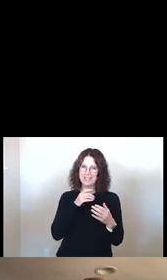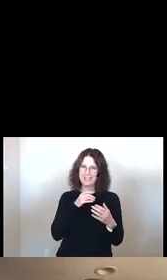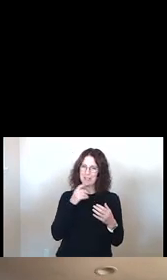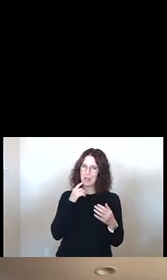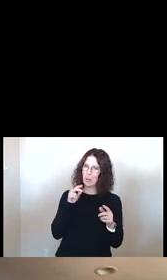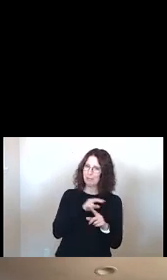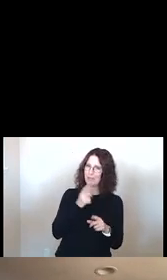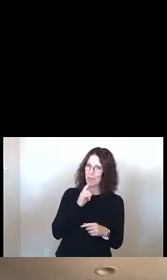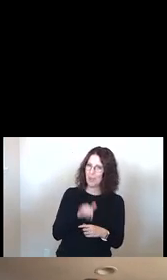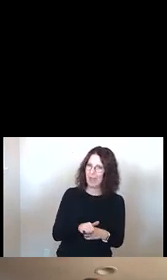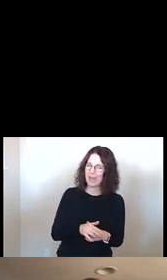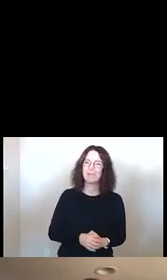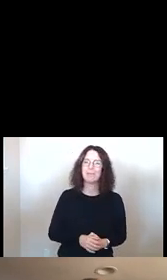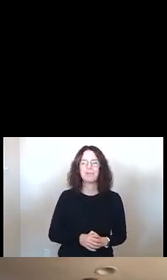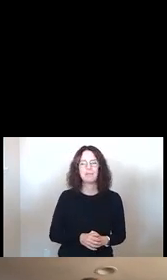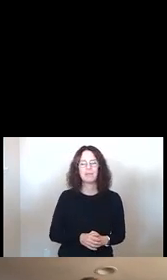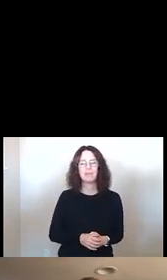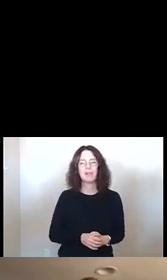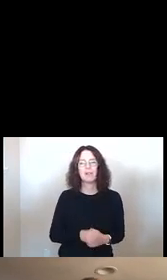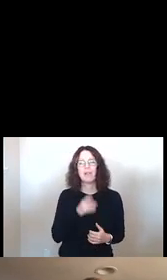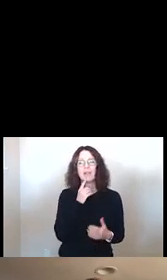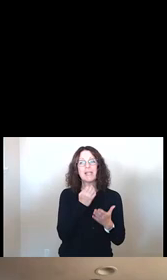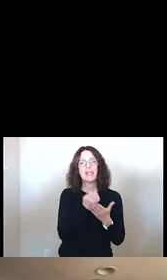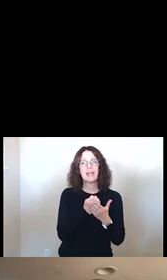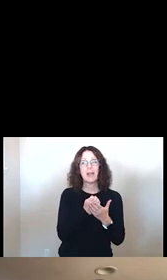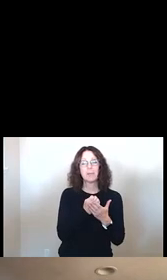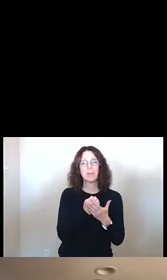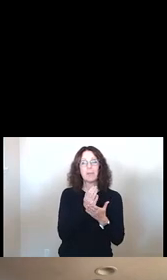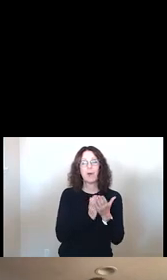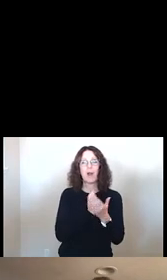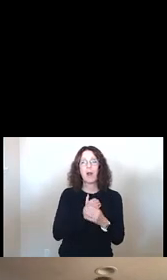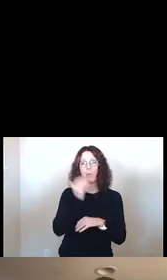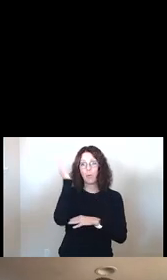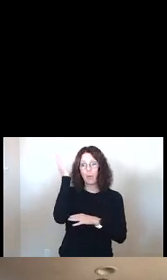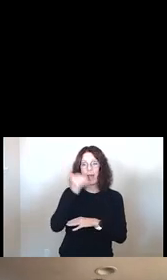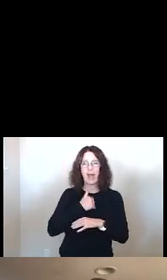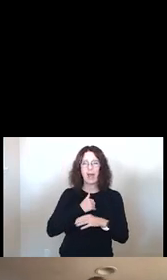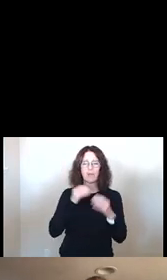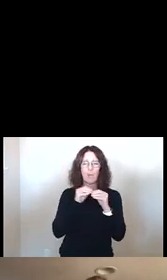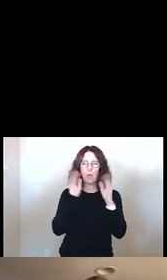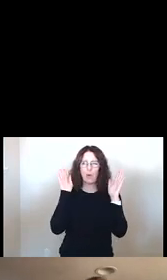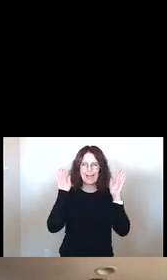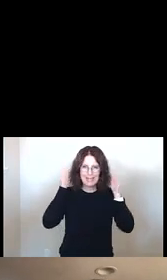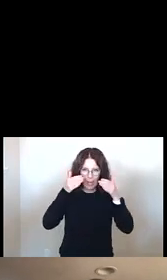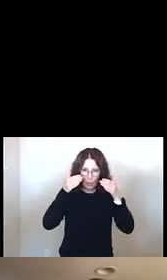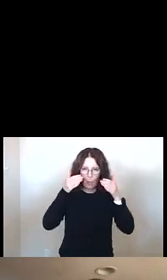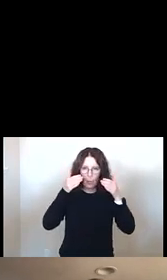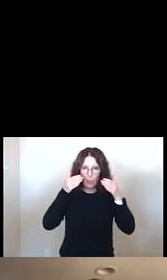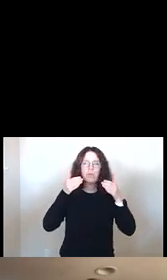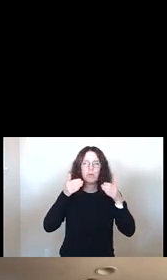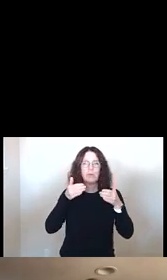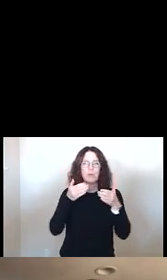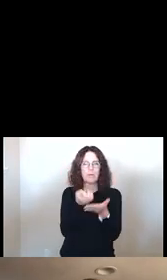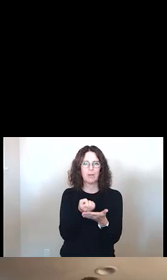this economics part of the presentation, we gave you a very narrow view of the economy, as if economy is just